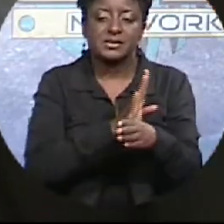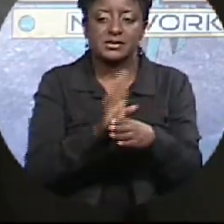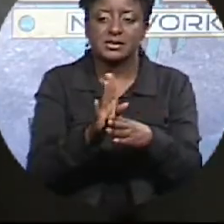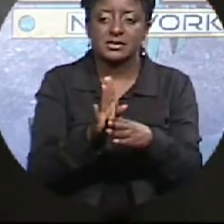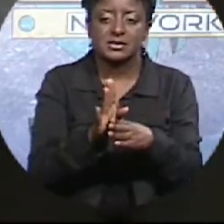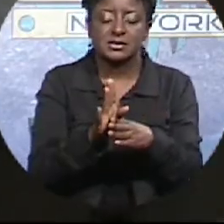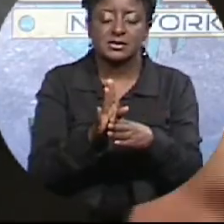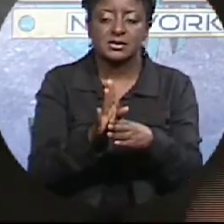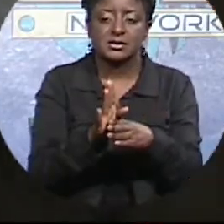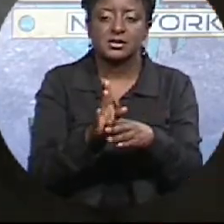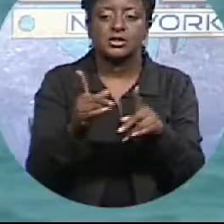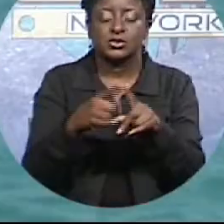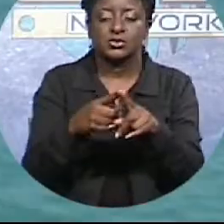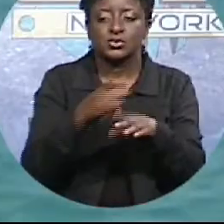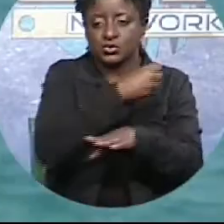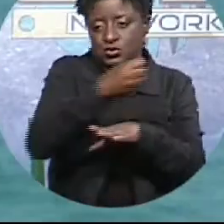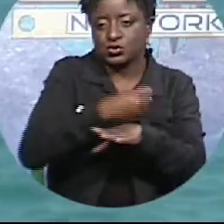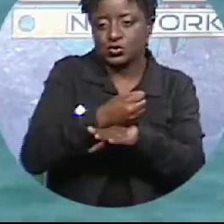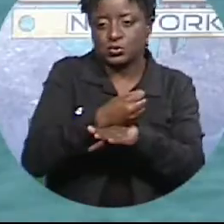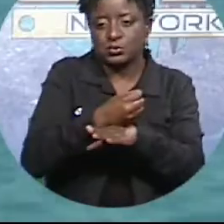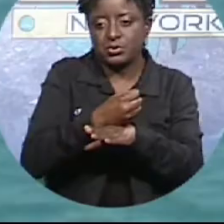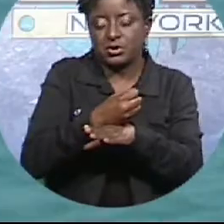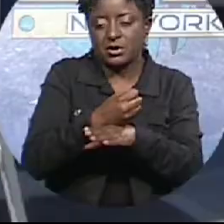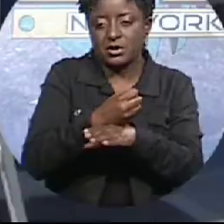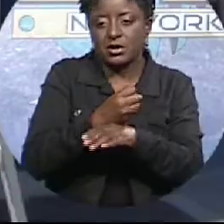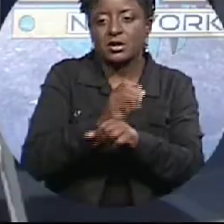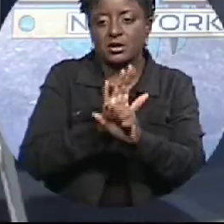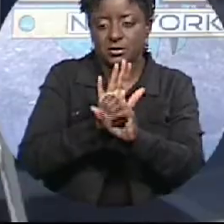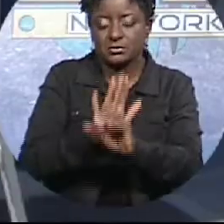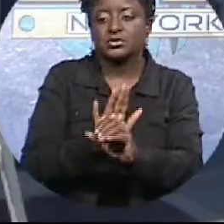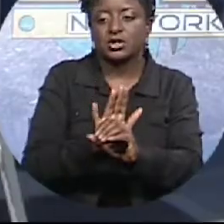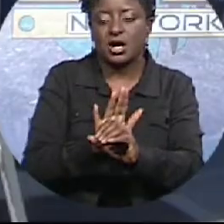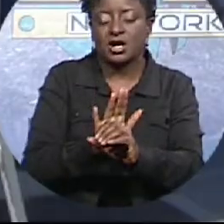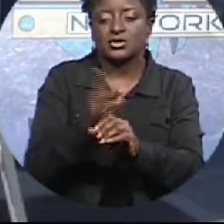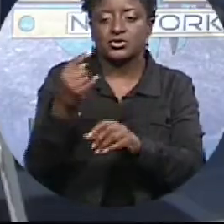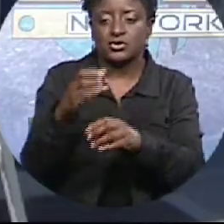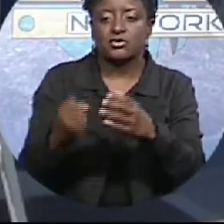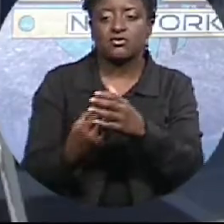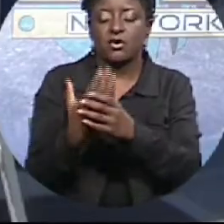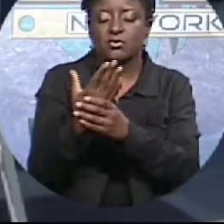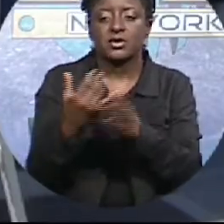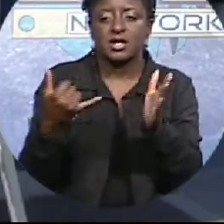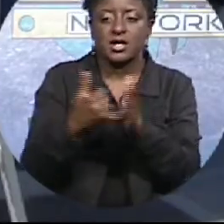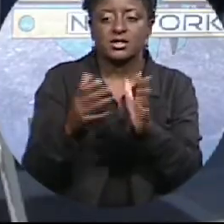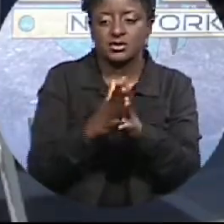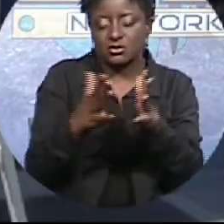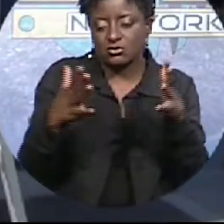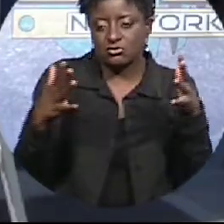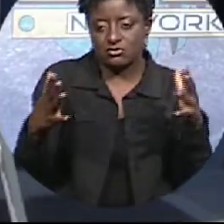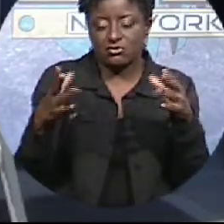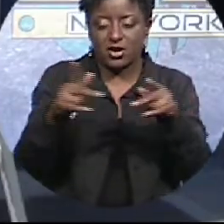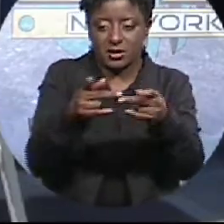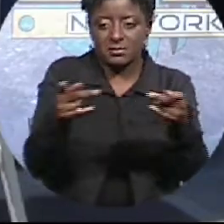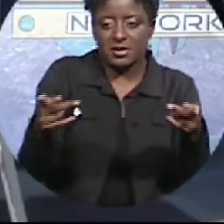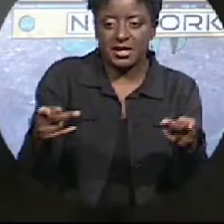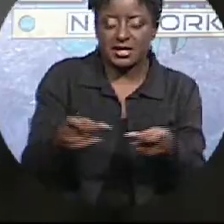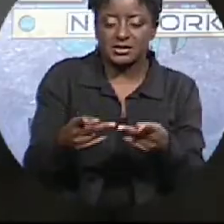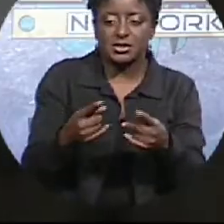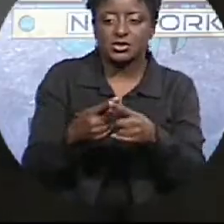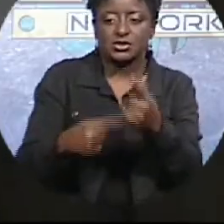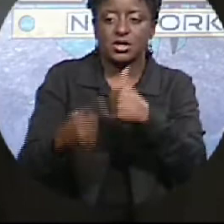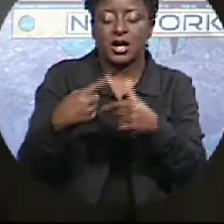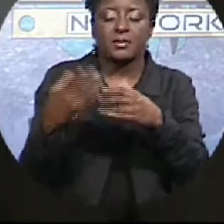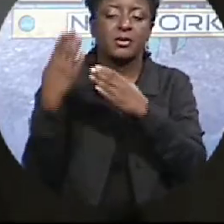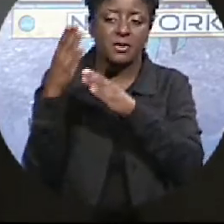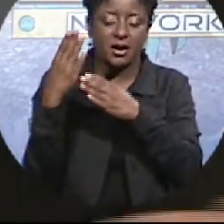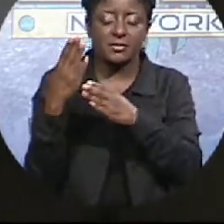can supercharge the growth. Huey says they continue to choose the Bahamas because, quite simply, it's a great place to come. The Bahamas has